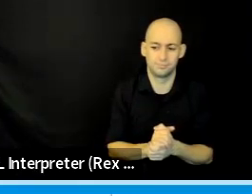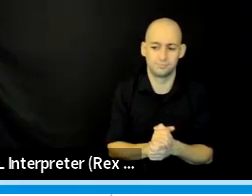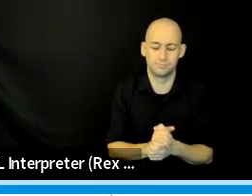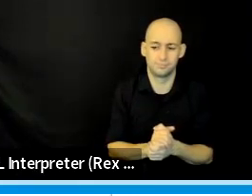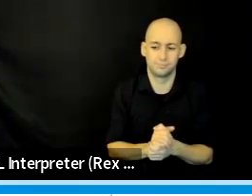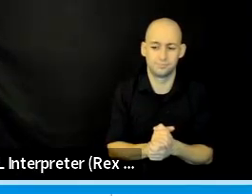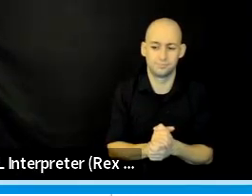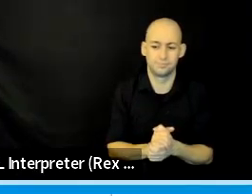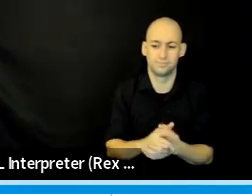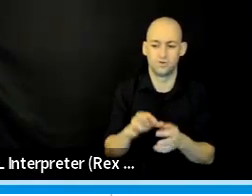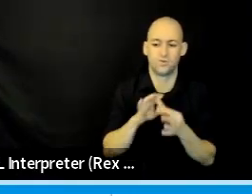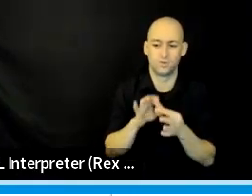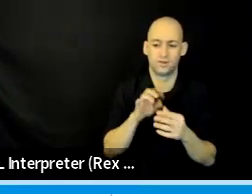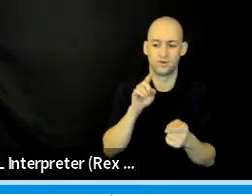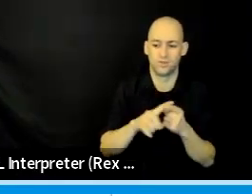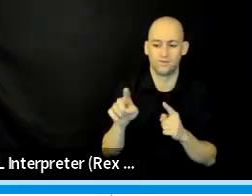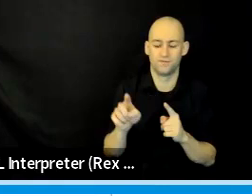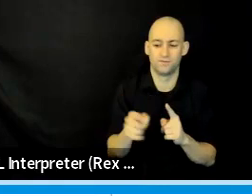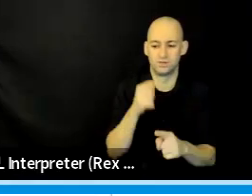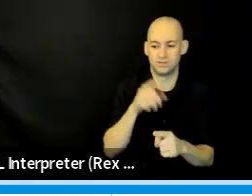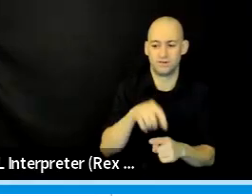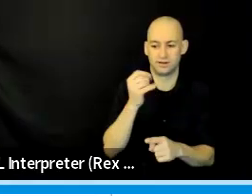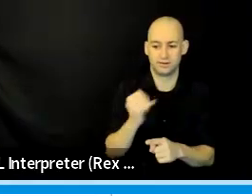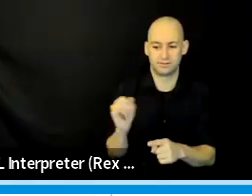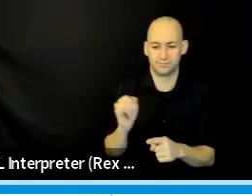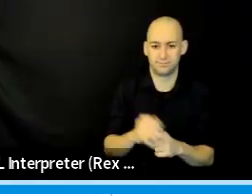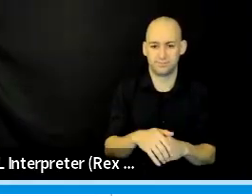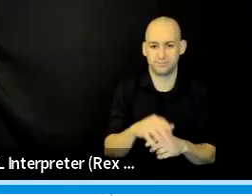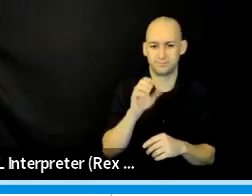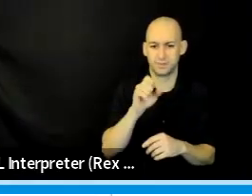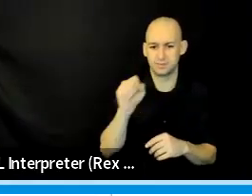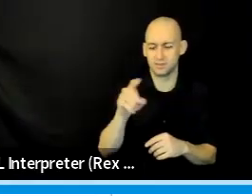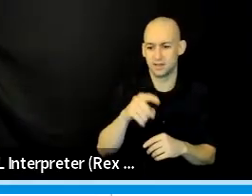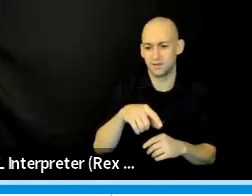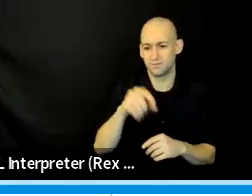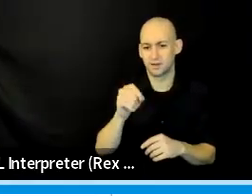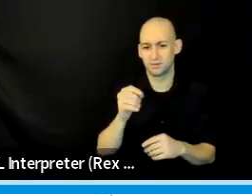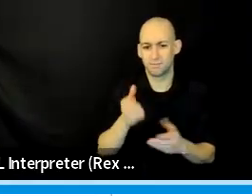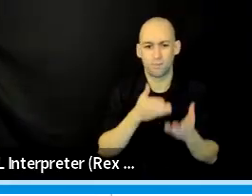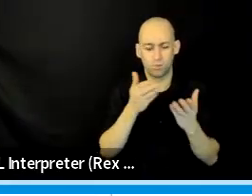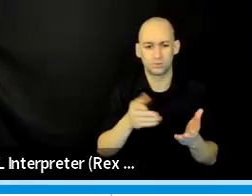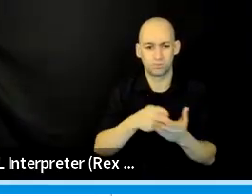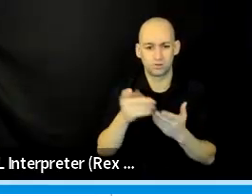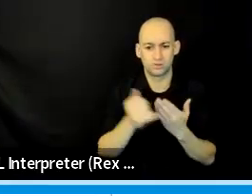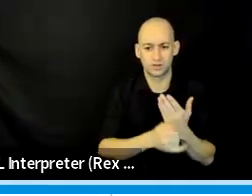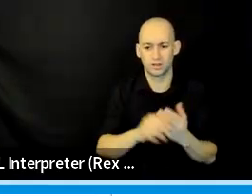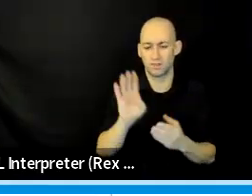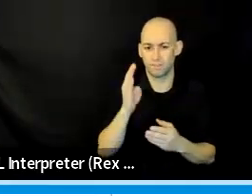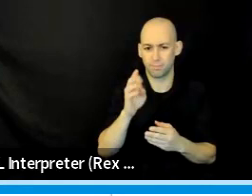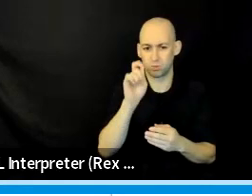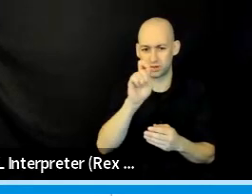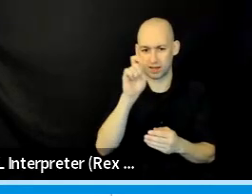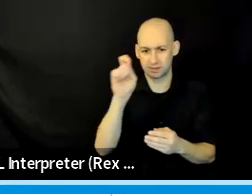Related to the first finding, yes, the public interest and necessity require the proposed project. The blue dots on the